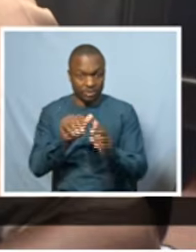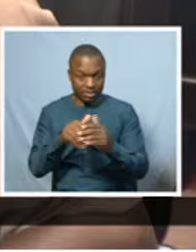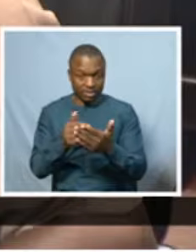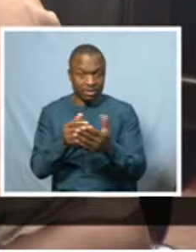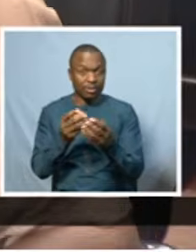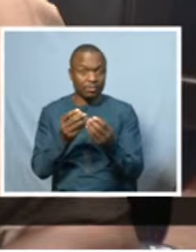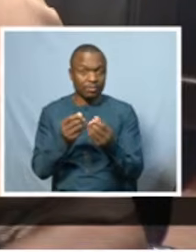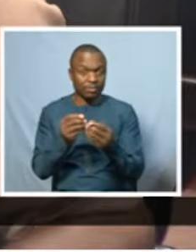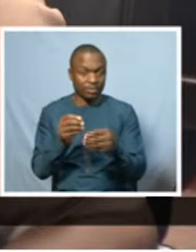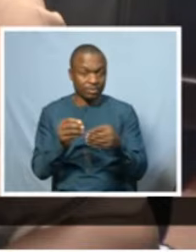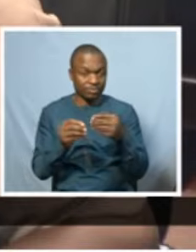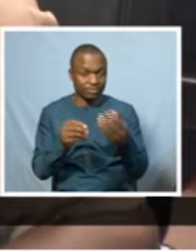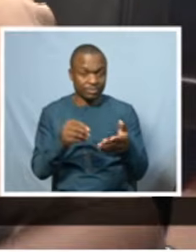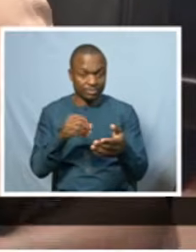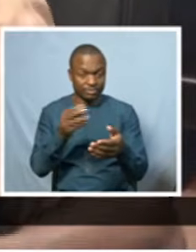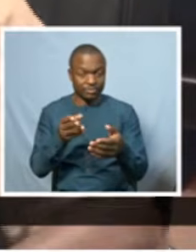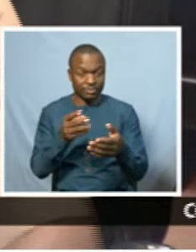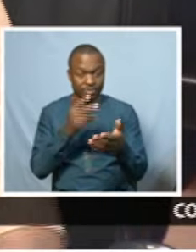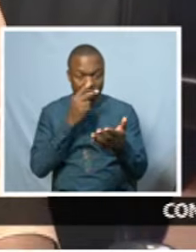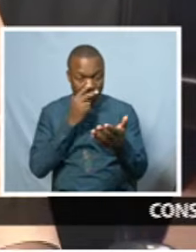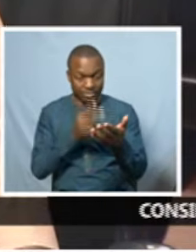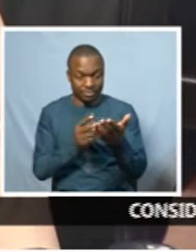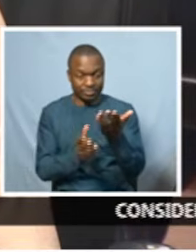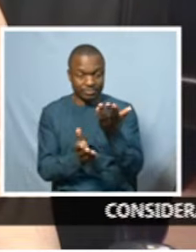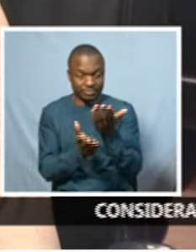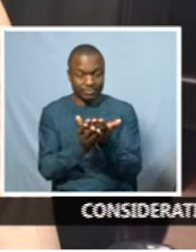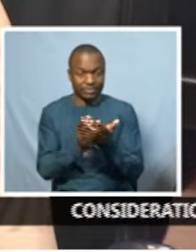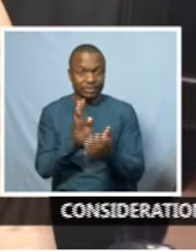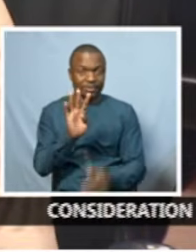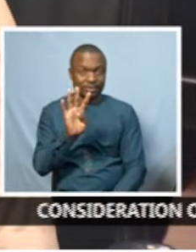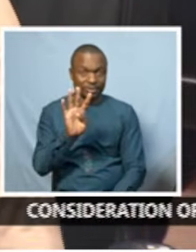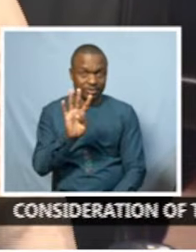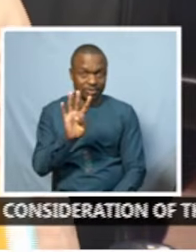were spent. So if we go to Appendix 4,